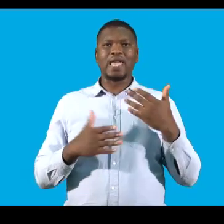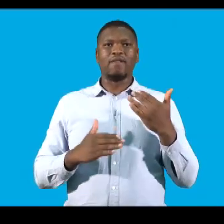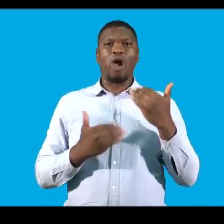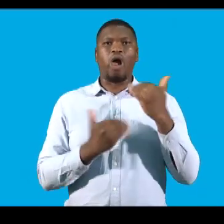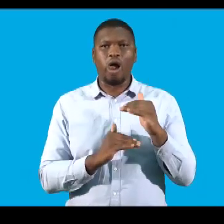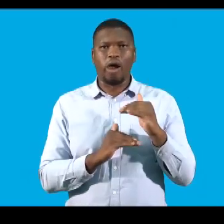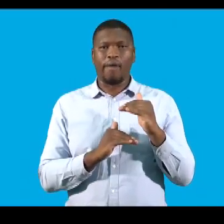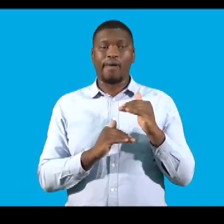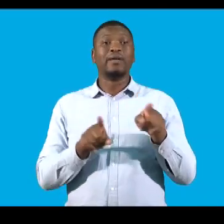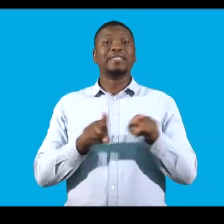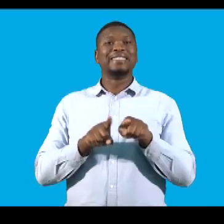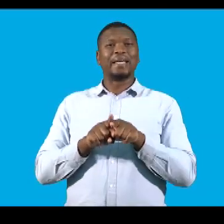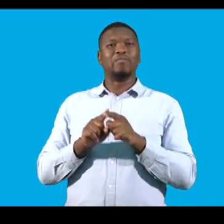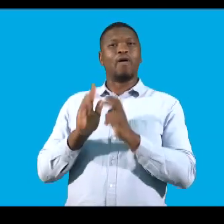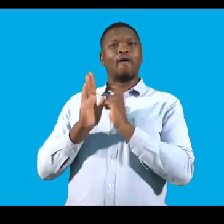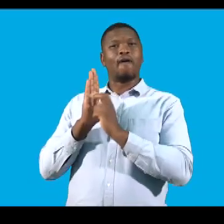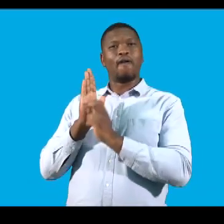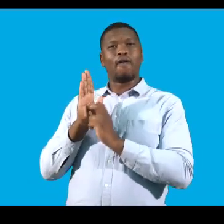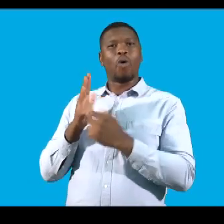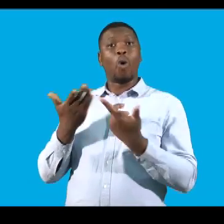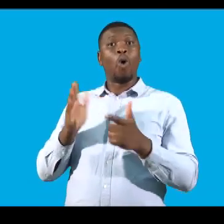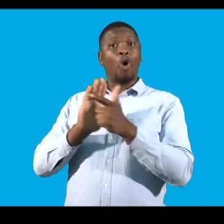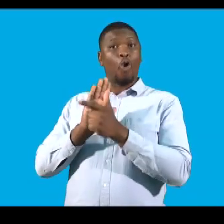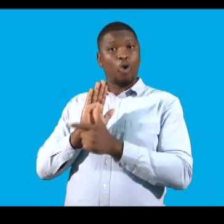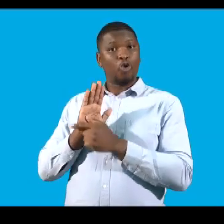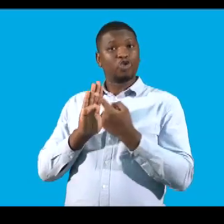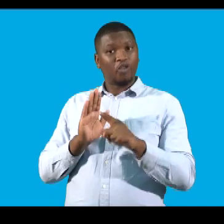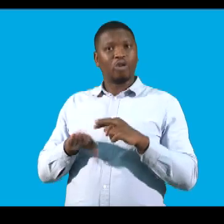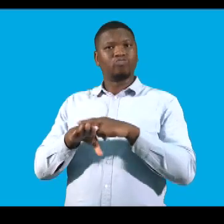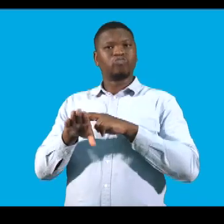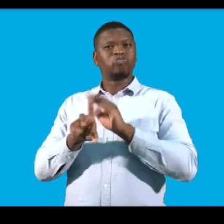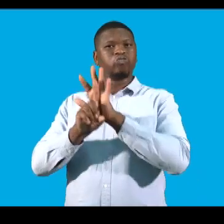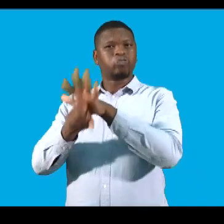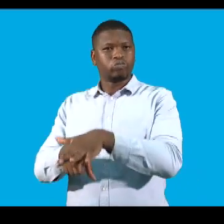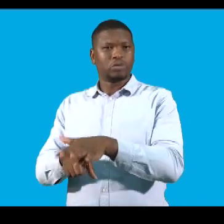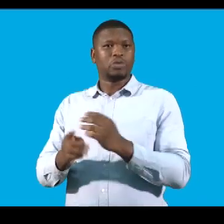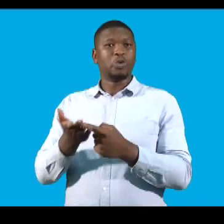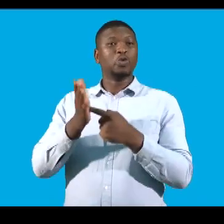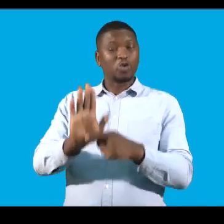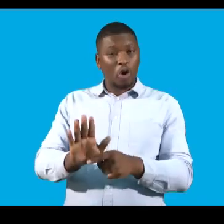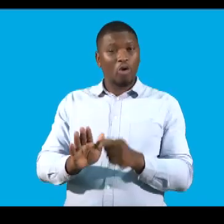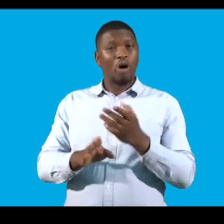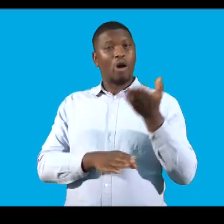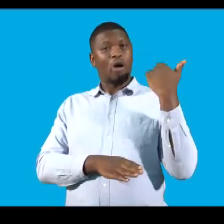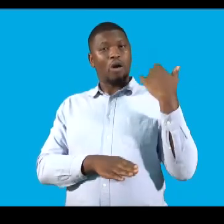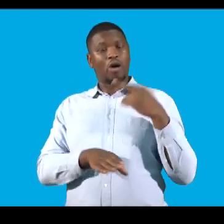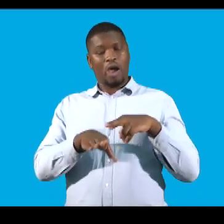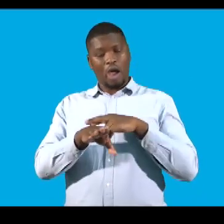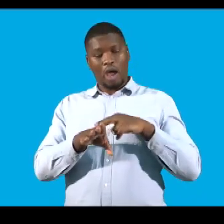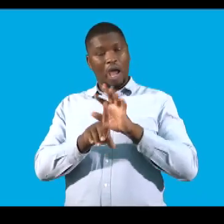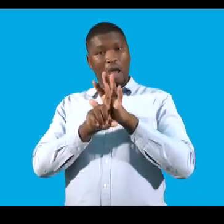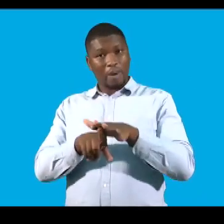restrictive apartheid laws. The word heat emphasizes the stifling, oppressive nature